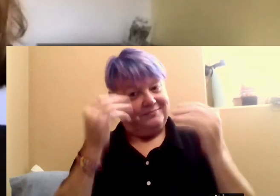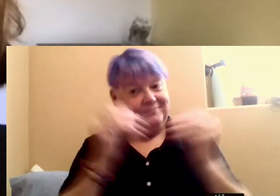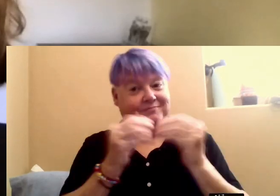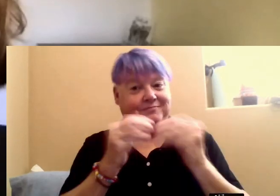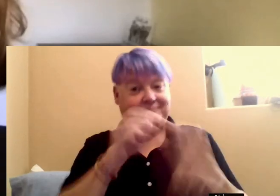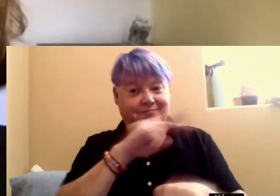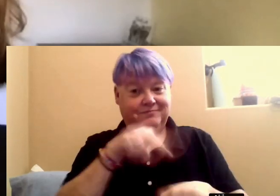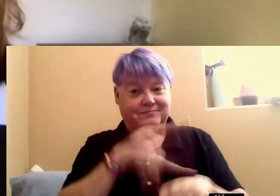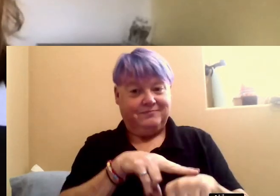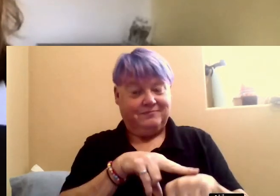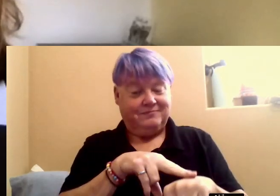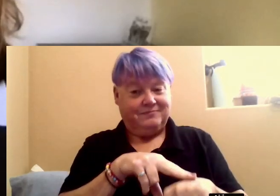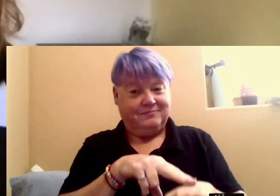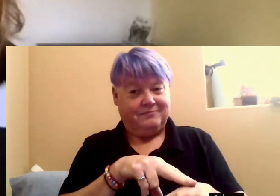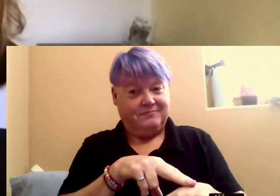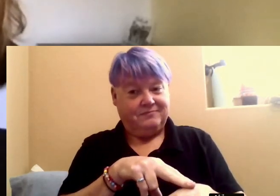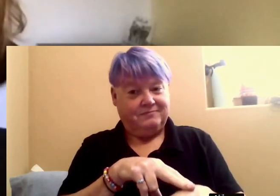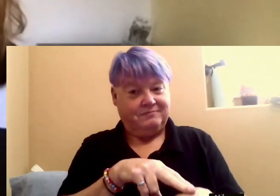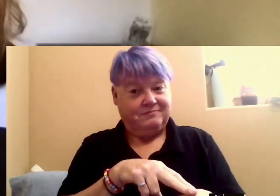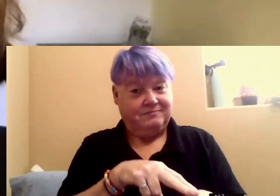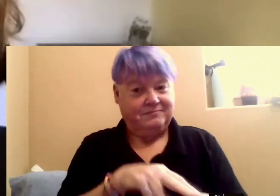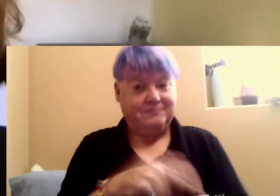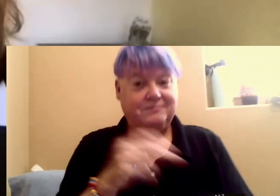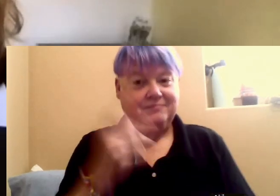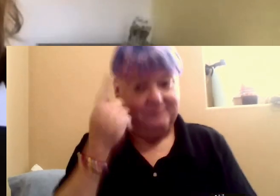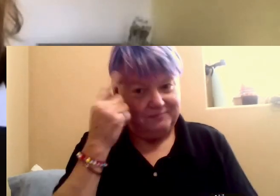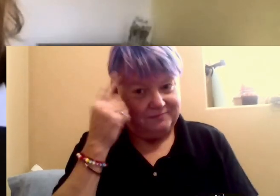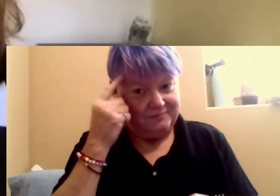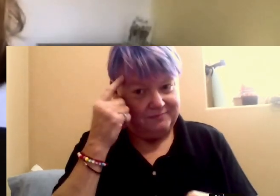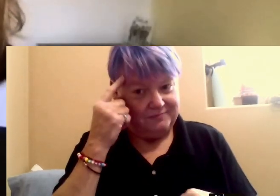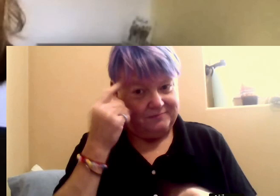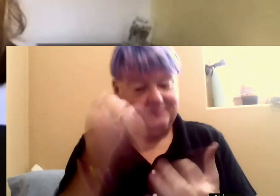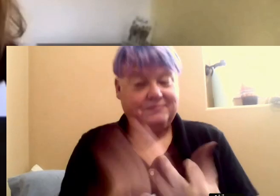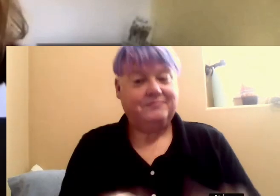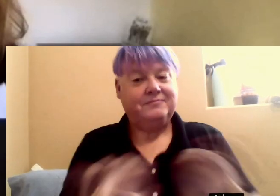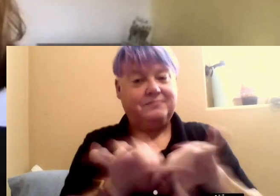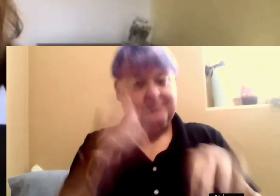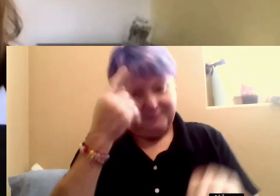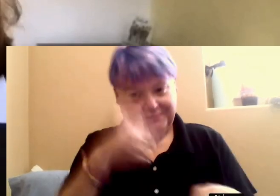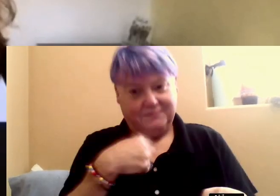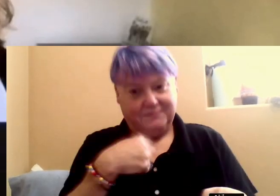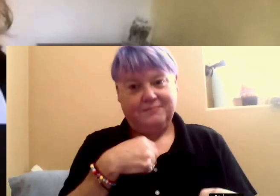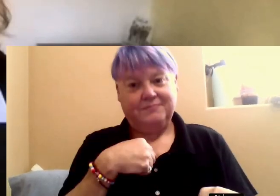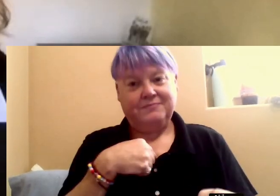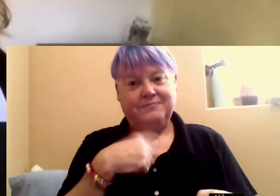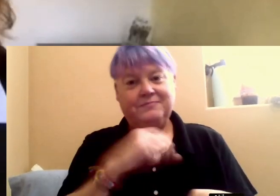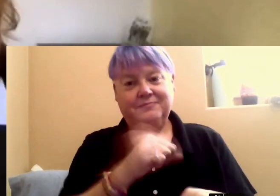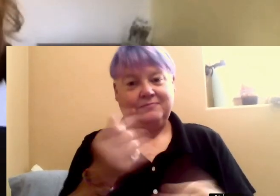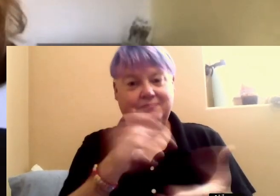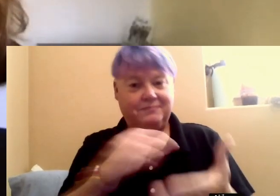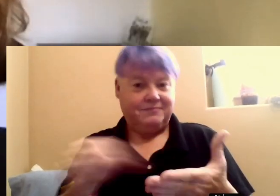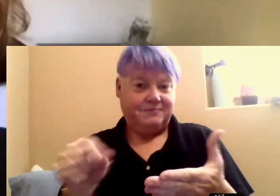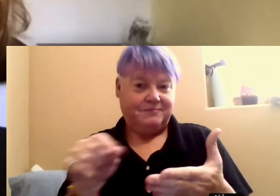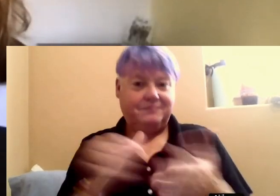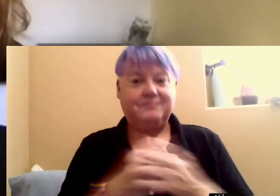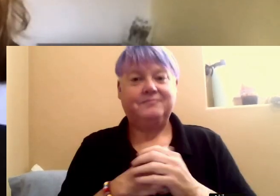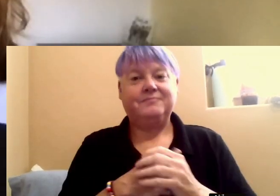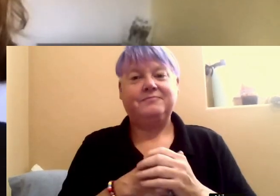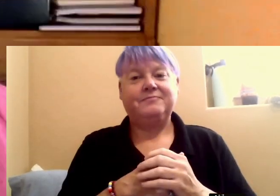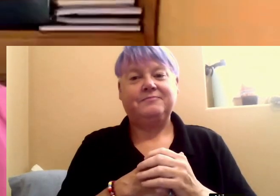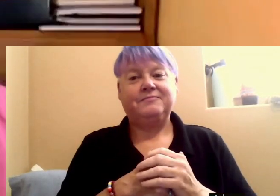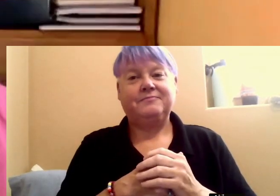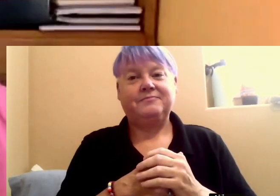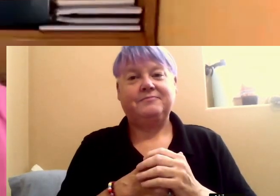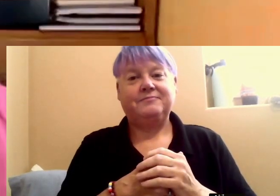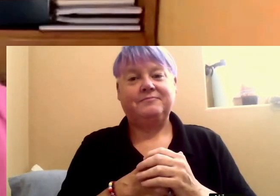natural. So I think those profiles are really helpful for any type of fiction, probably.